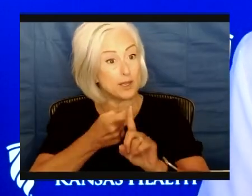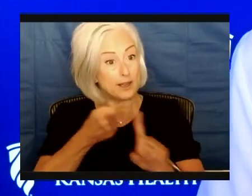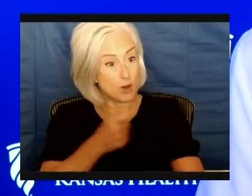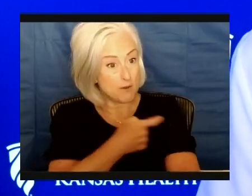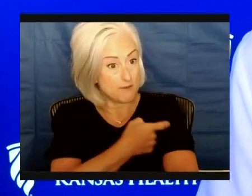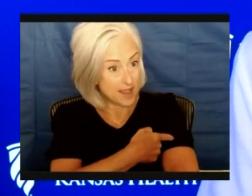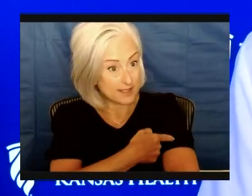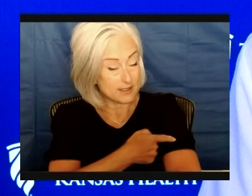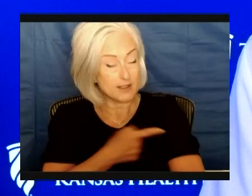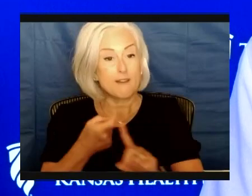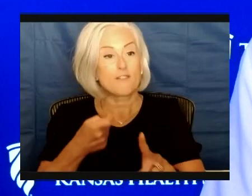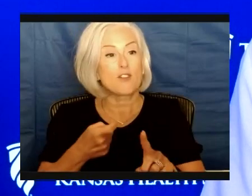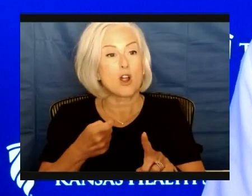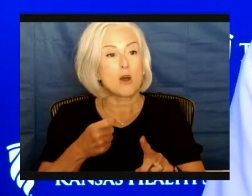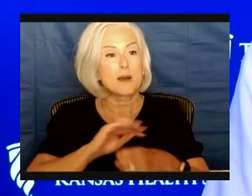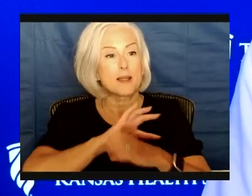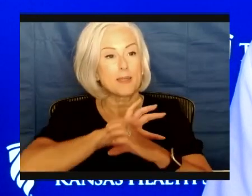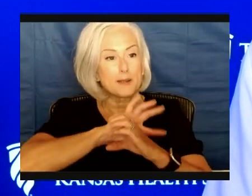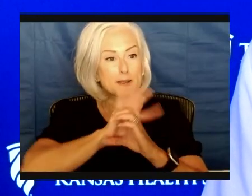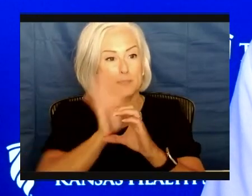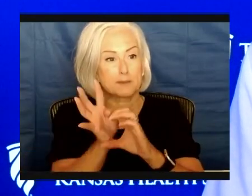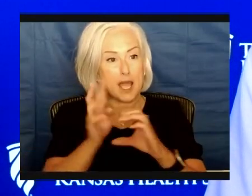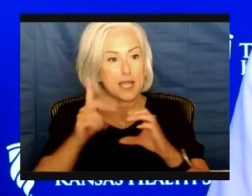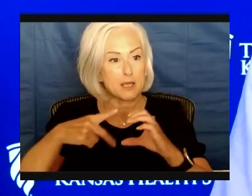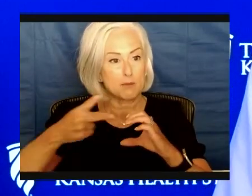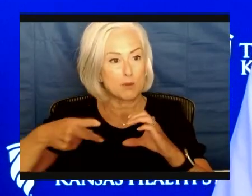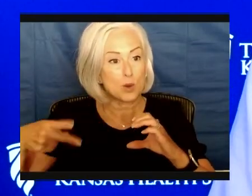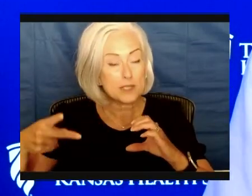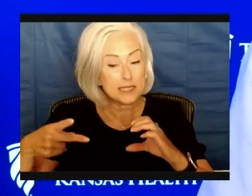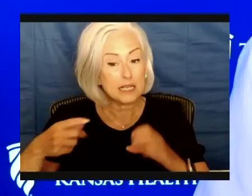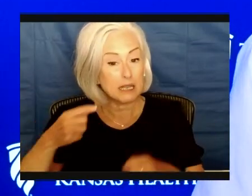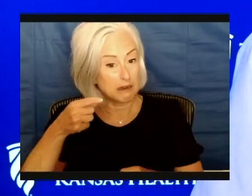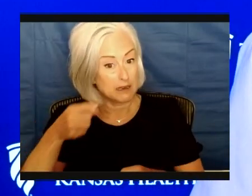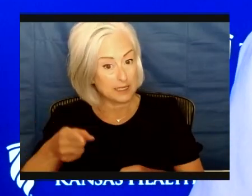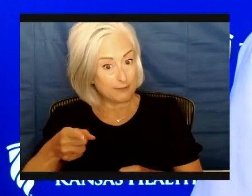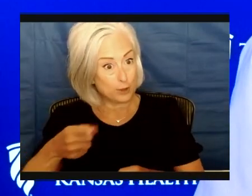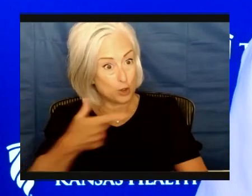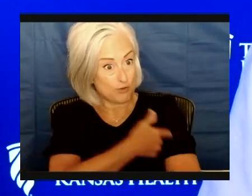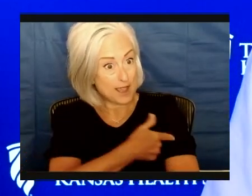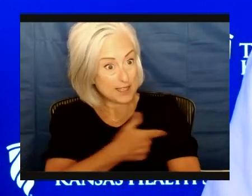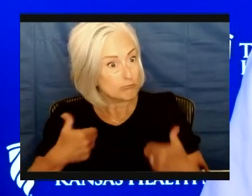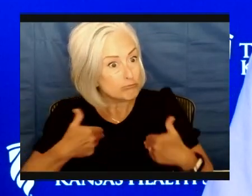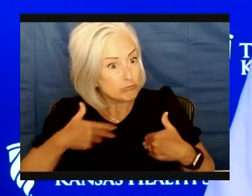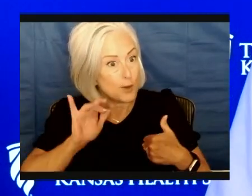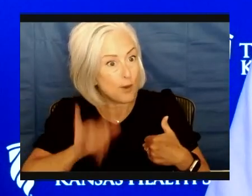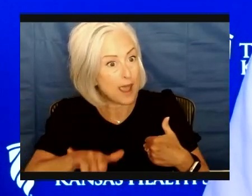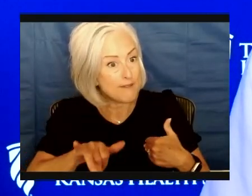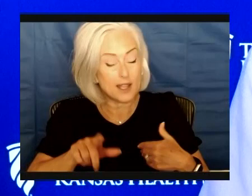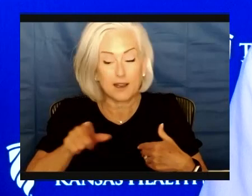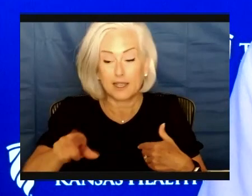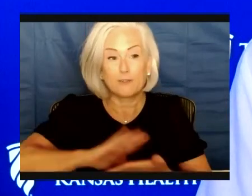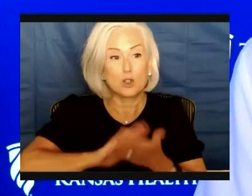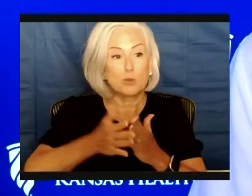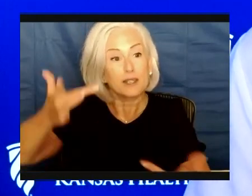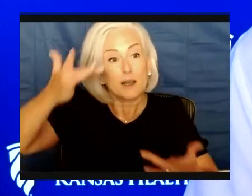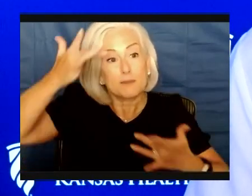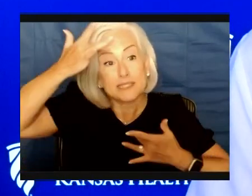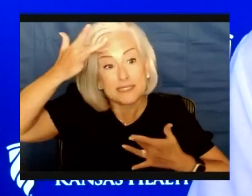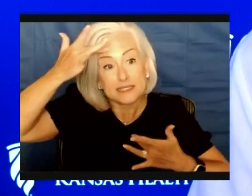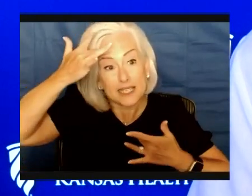protein. We know that if you're vaccinated, that's what you have. If you get the infection, you're acquiring